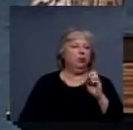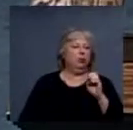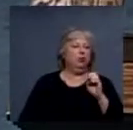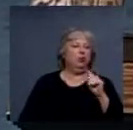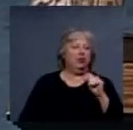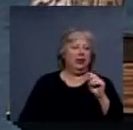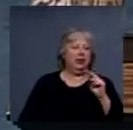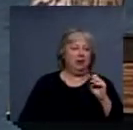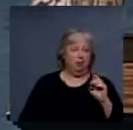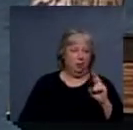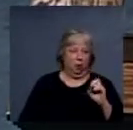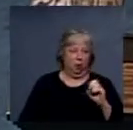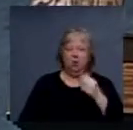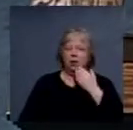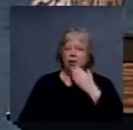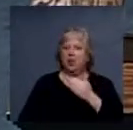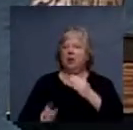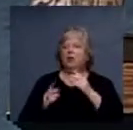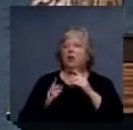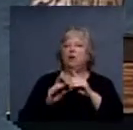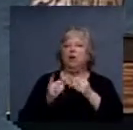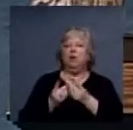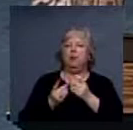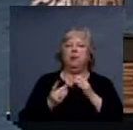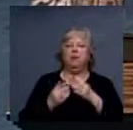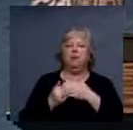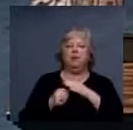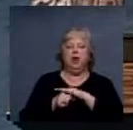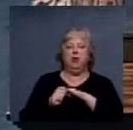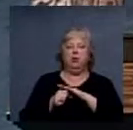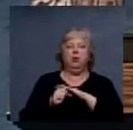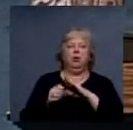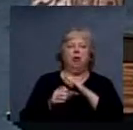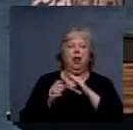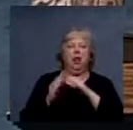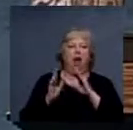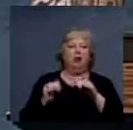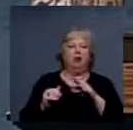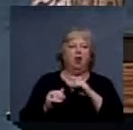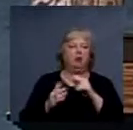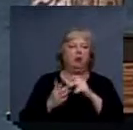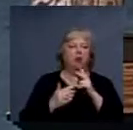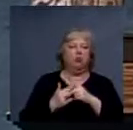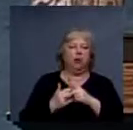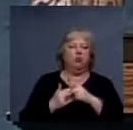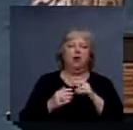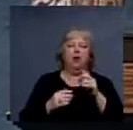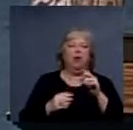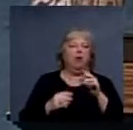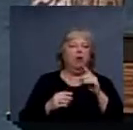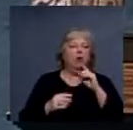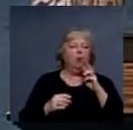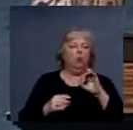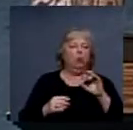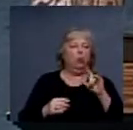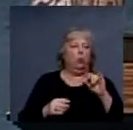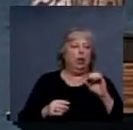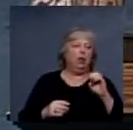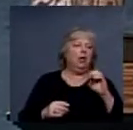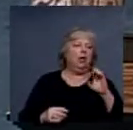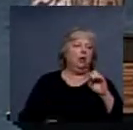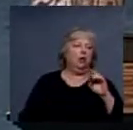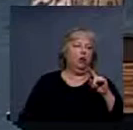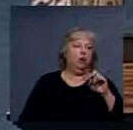you, Department of Housing and Neighborhood Programs, Director Andre Bernard, and staff. Willie Carpenter, Alerts and